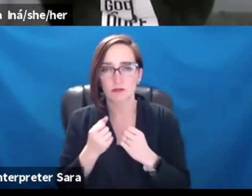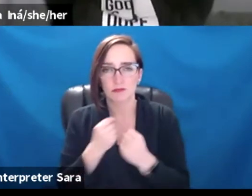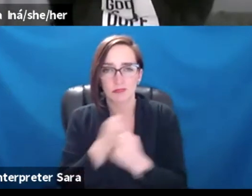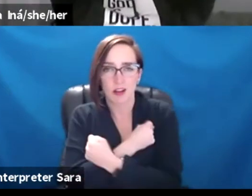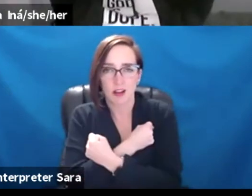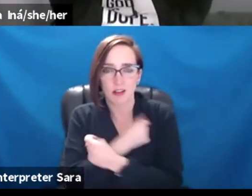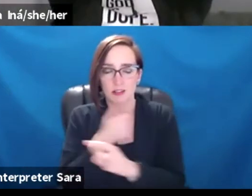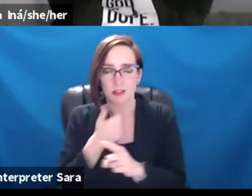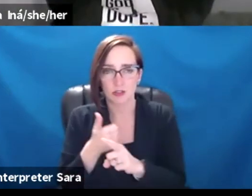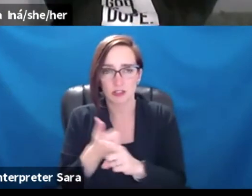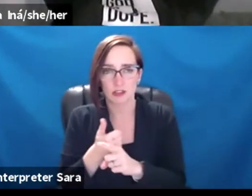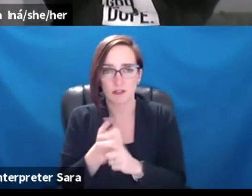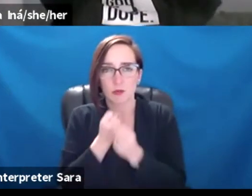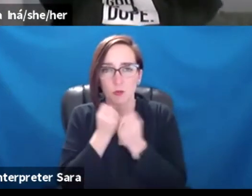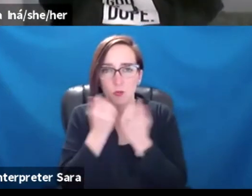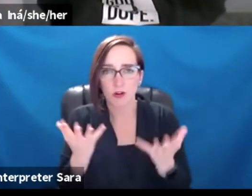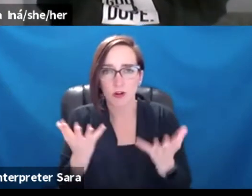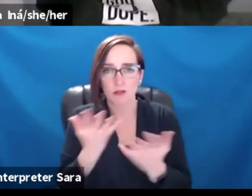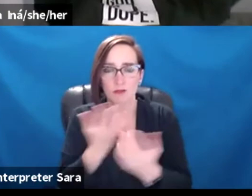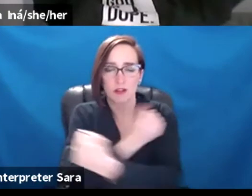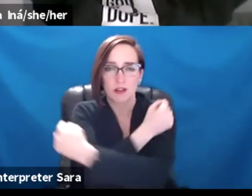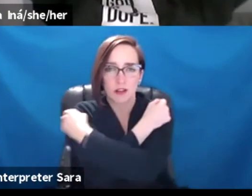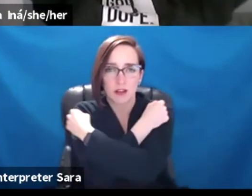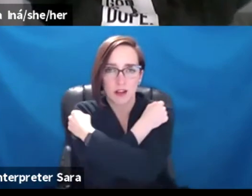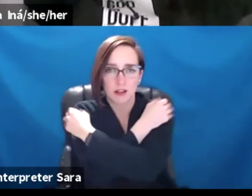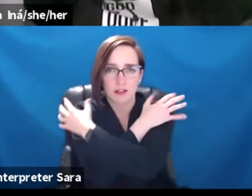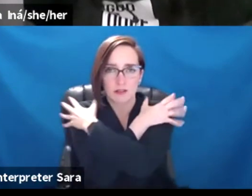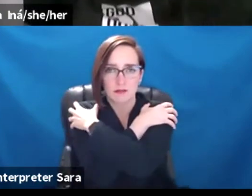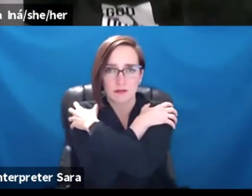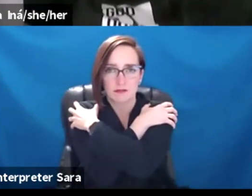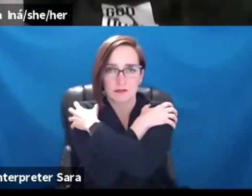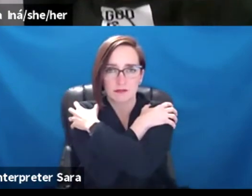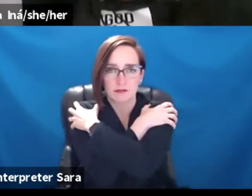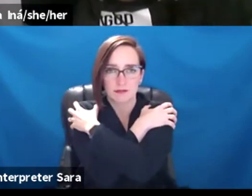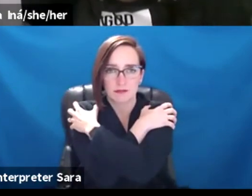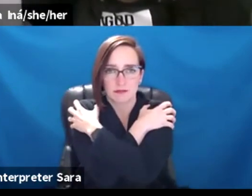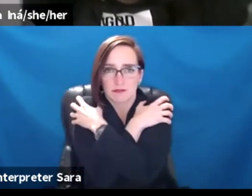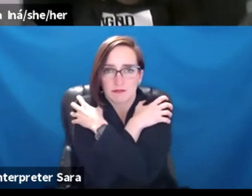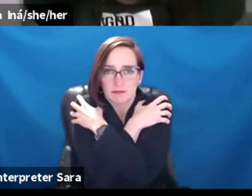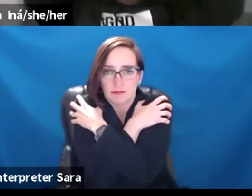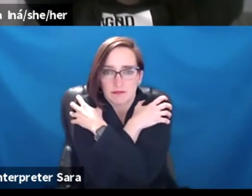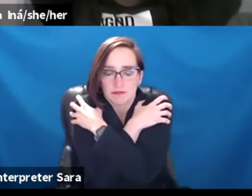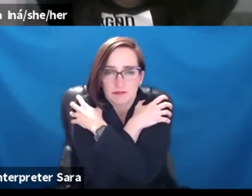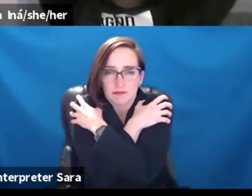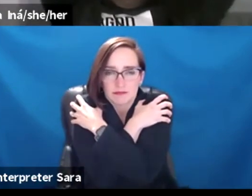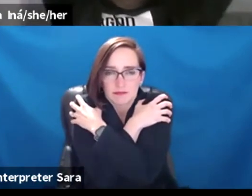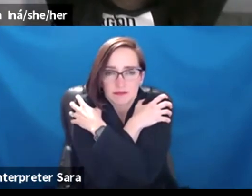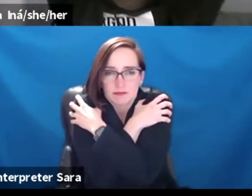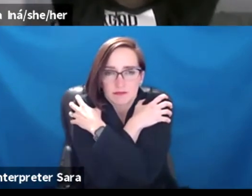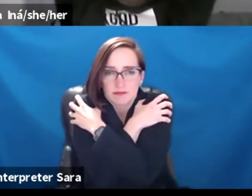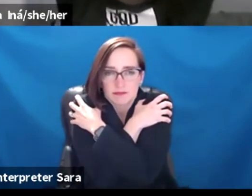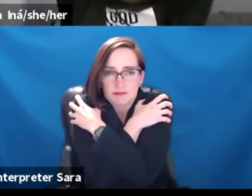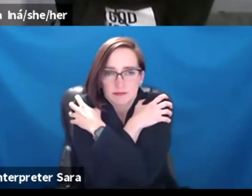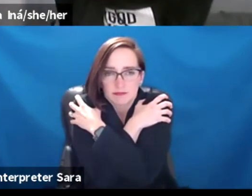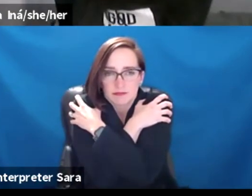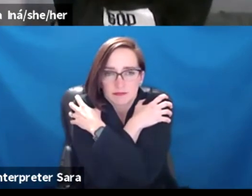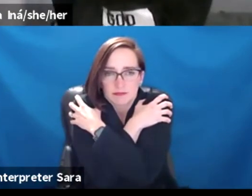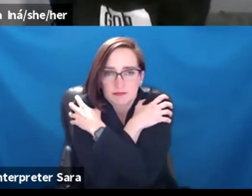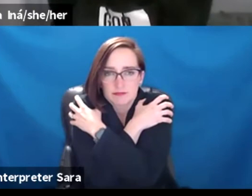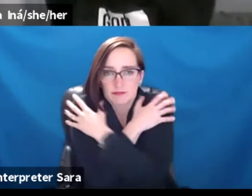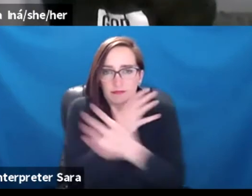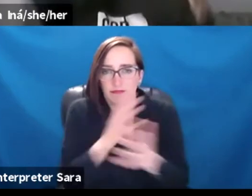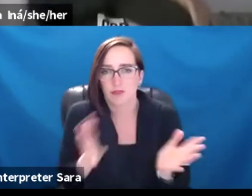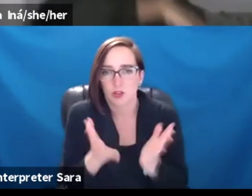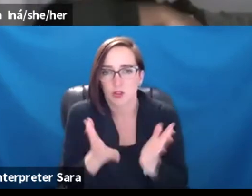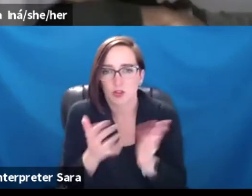warm, warm, loving embrace. One that is nurturing and filling and loving